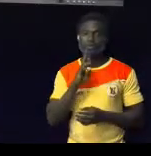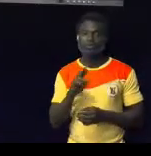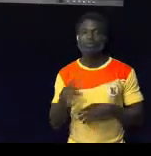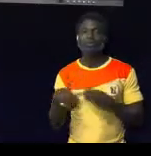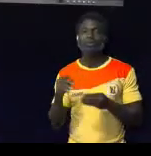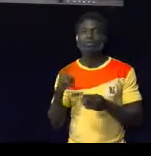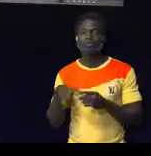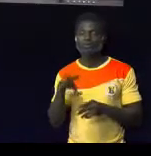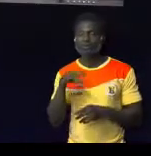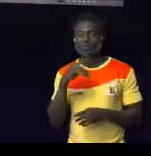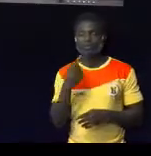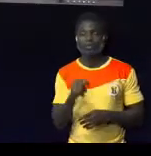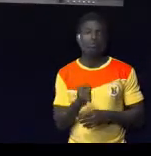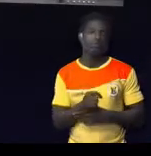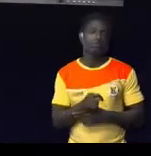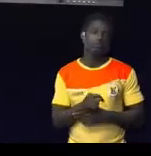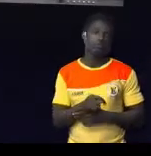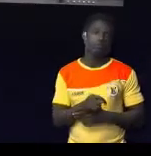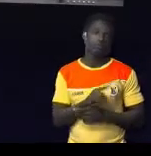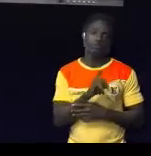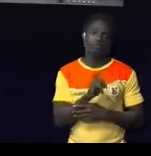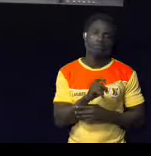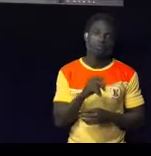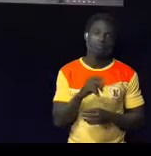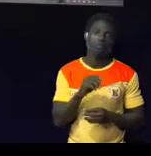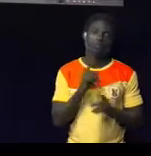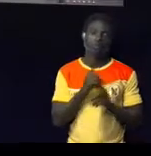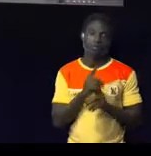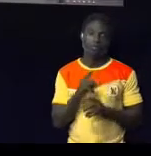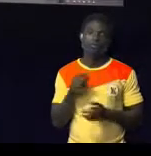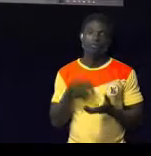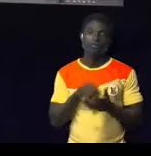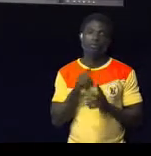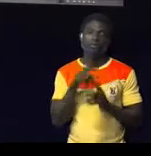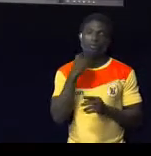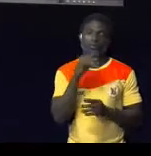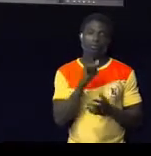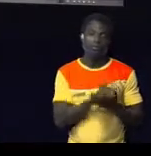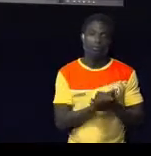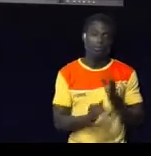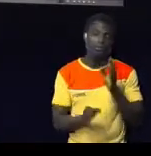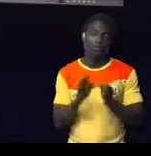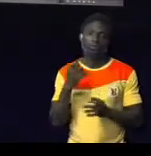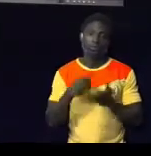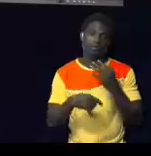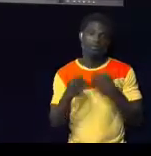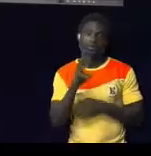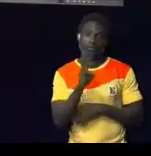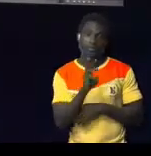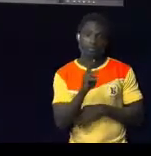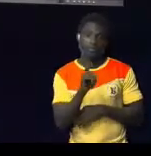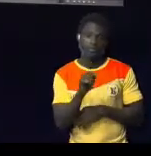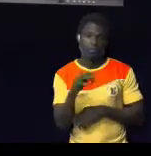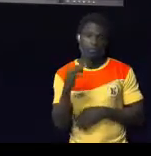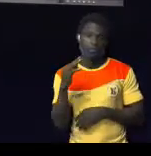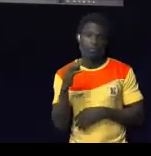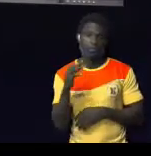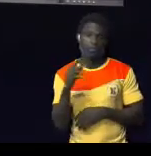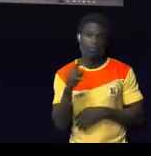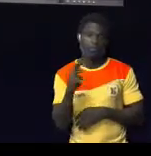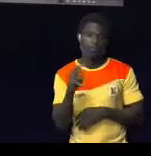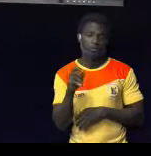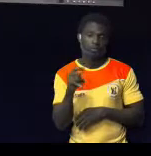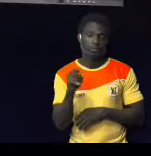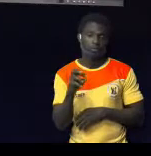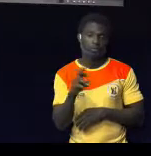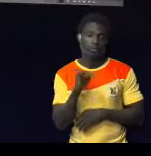given to find the required quantity. I'll show you what I mean by this. This question says that if the cost of 6 meters